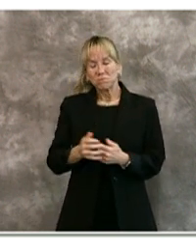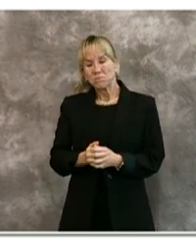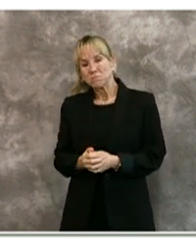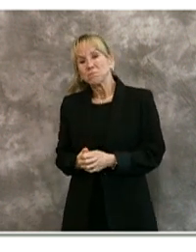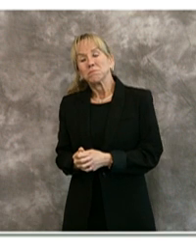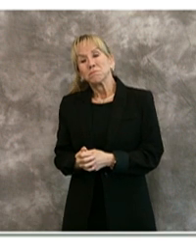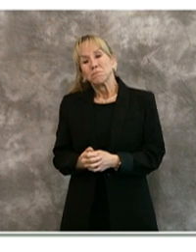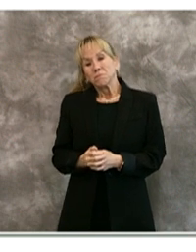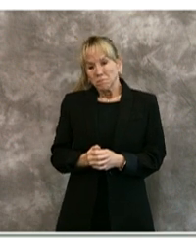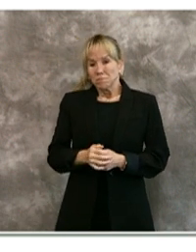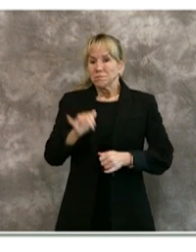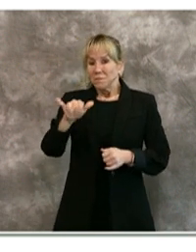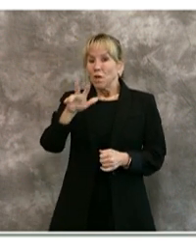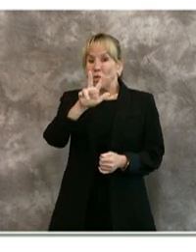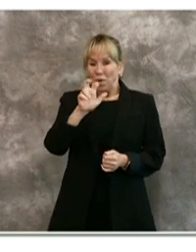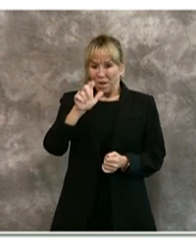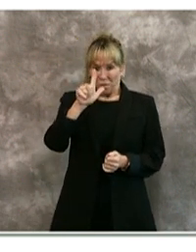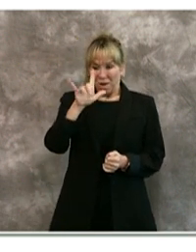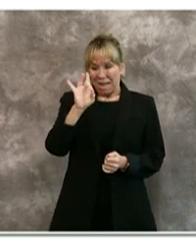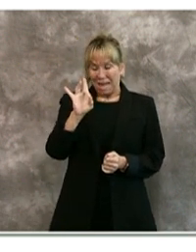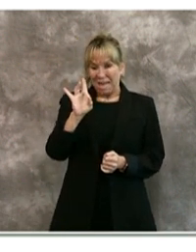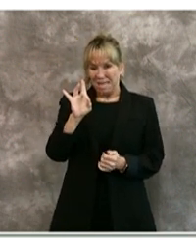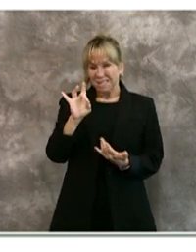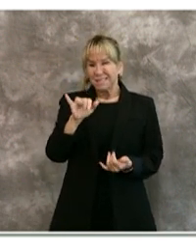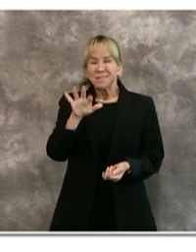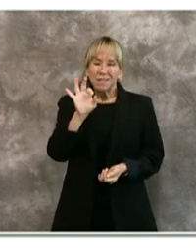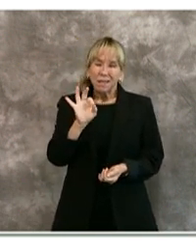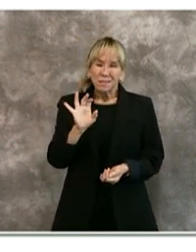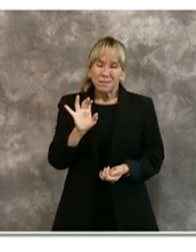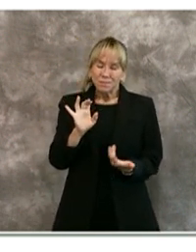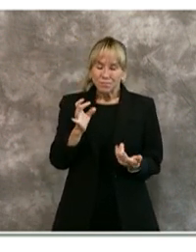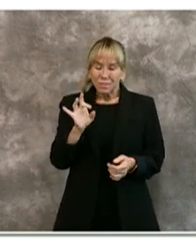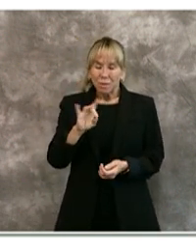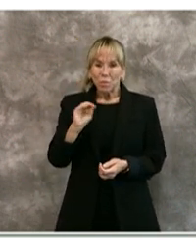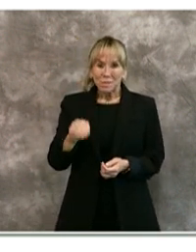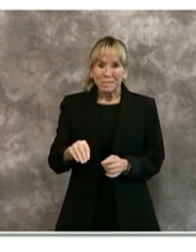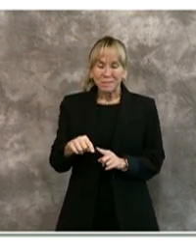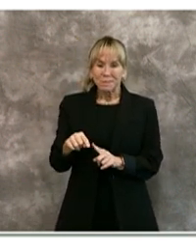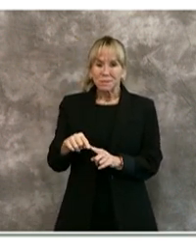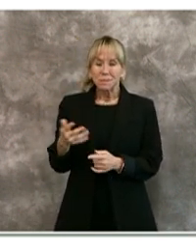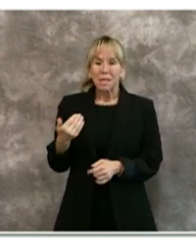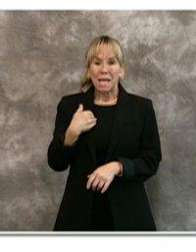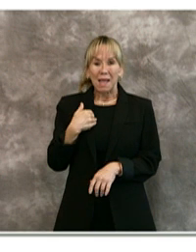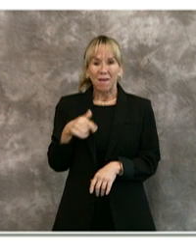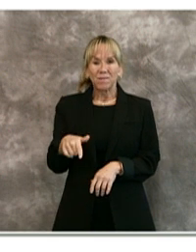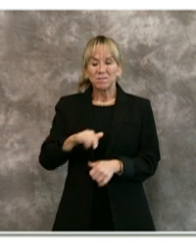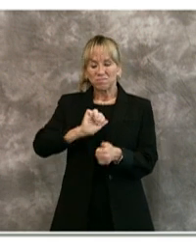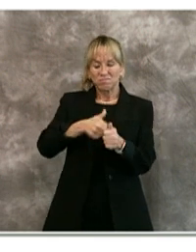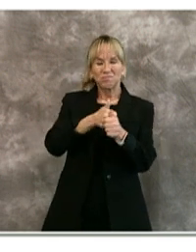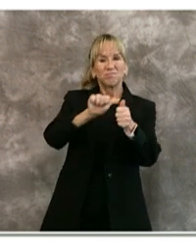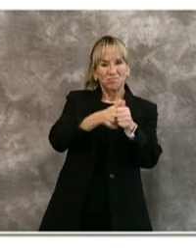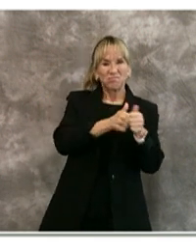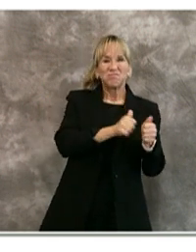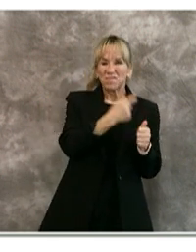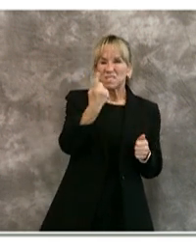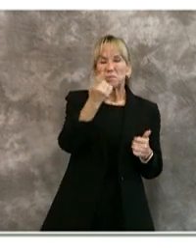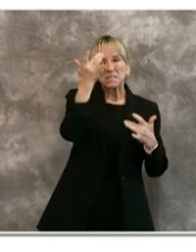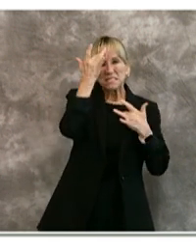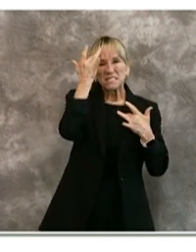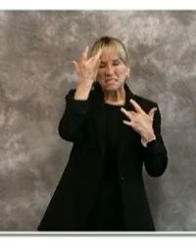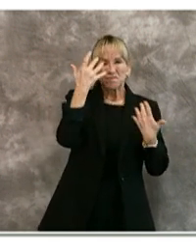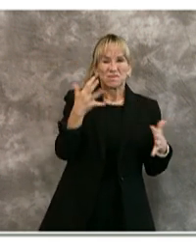are male. 328 or 95% of the total number of cases do have underlying medical